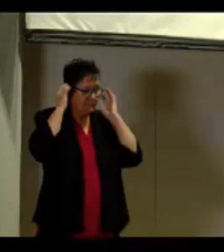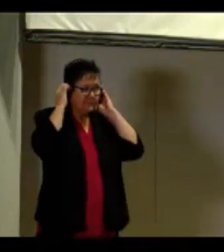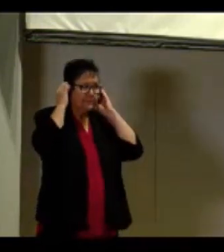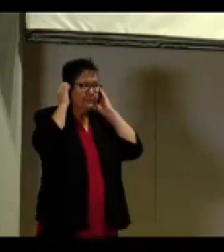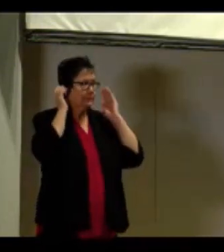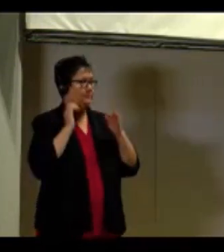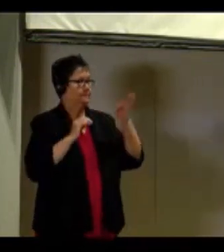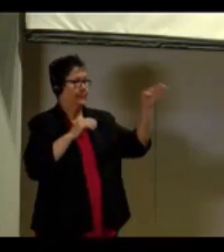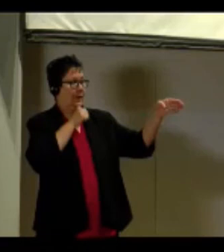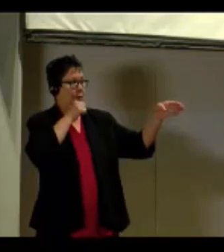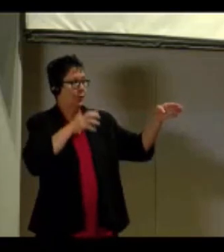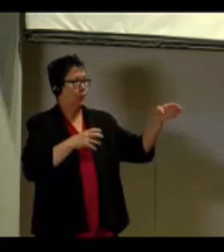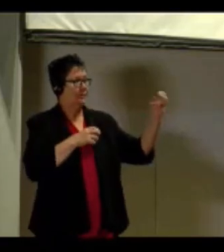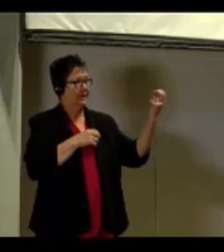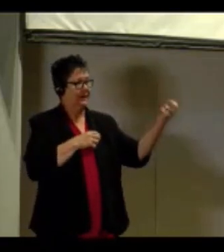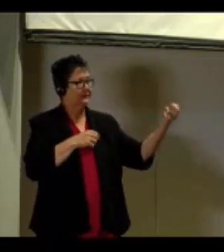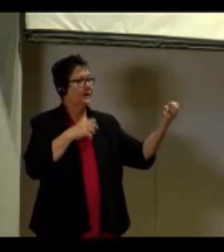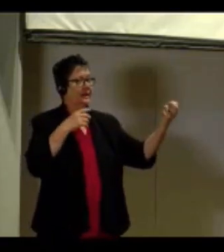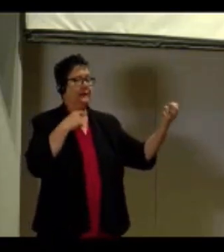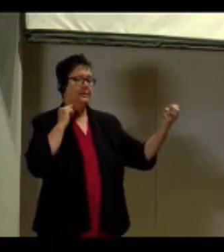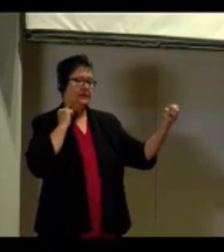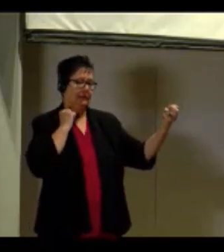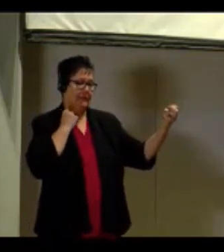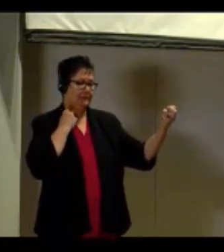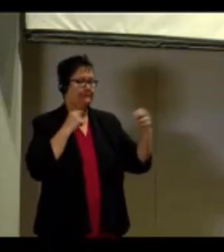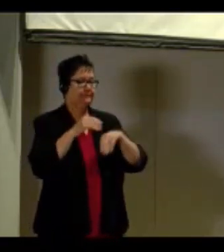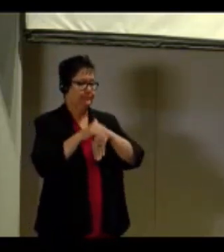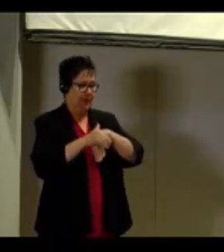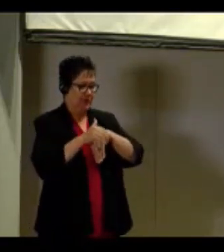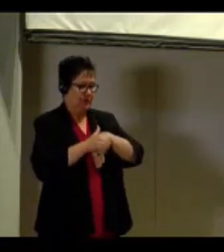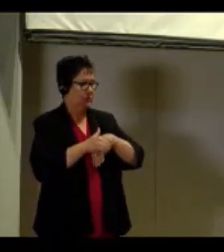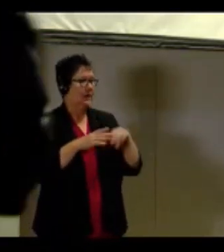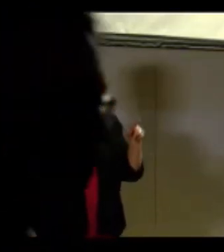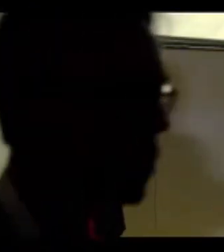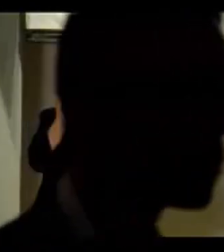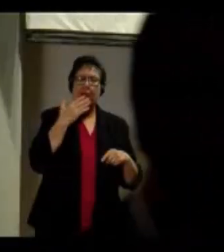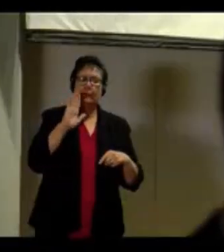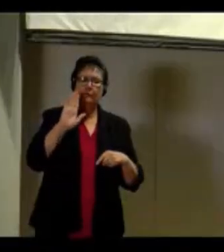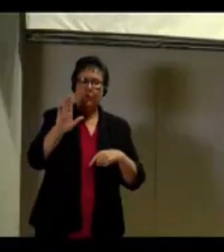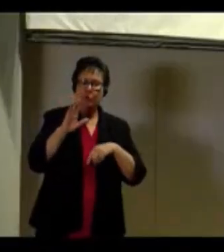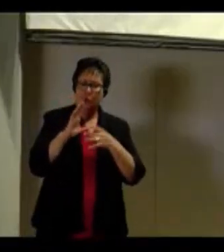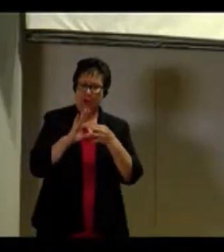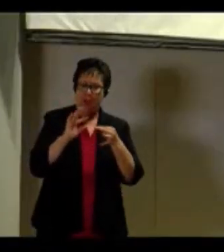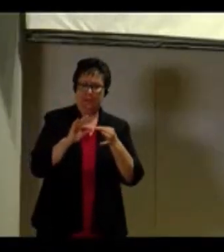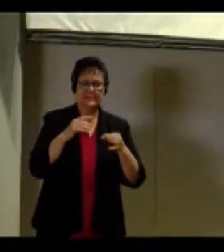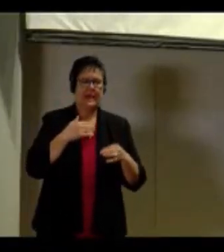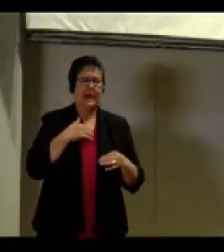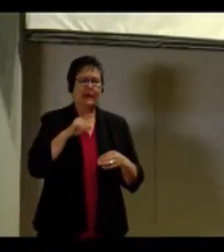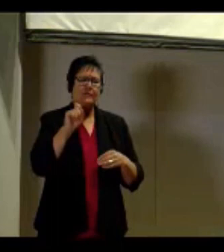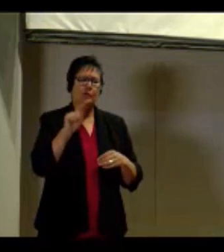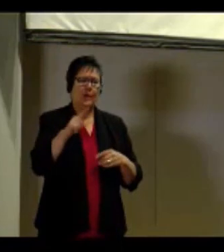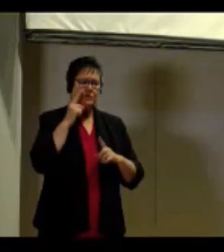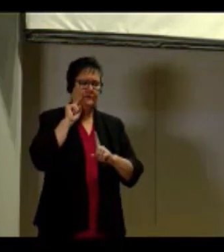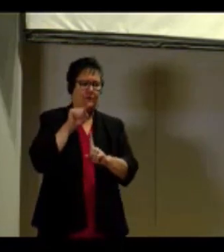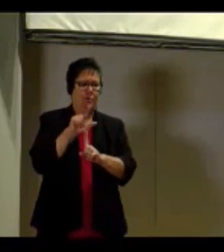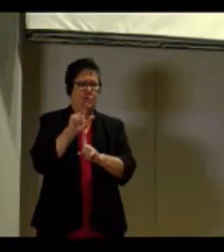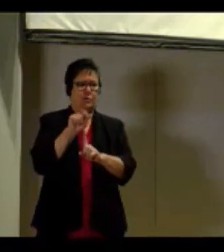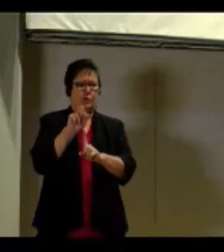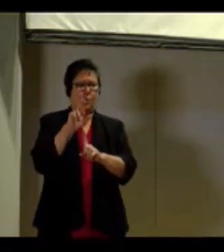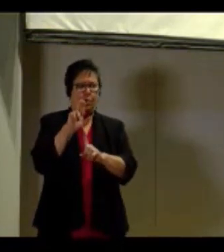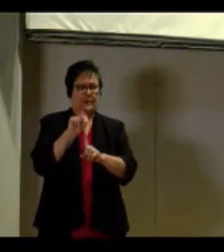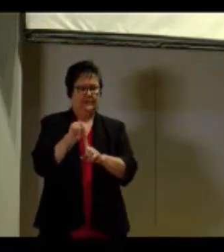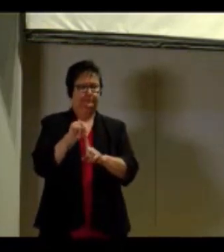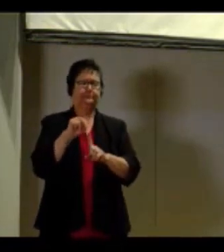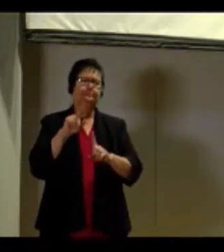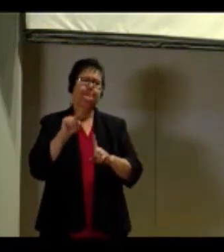Thank you very much for those comments, all of you. Thank you. I have a question for Lauryn. Are there different issues, legal